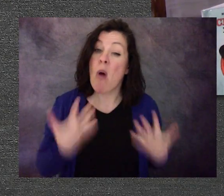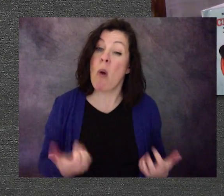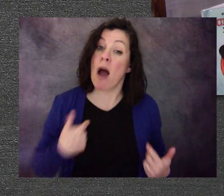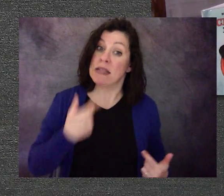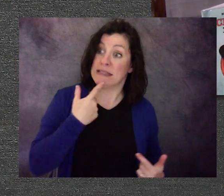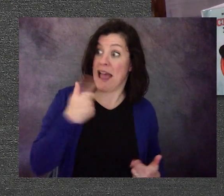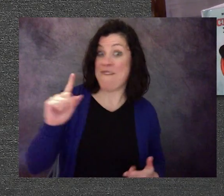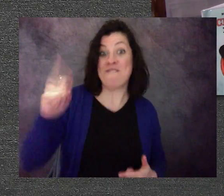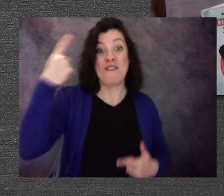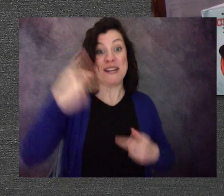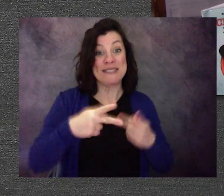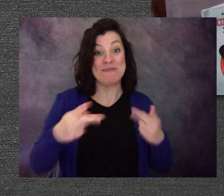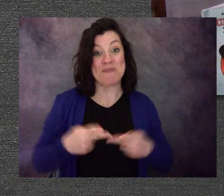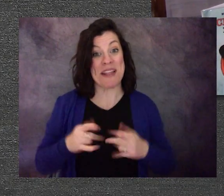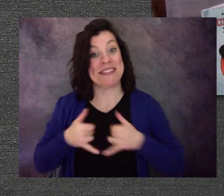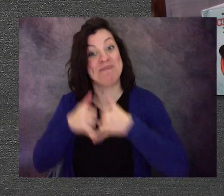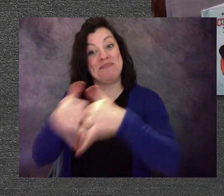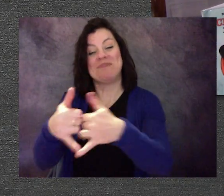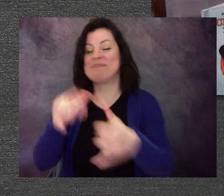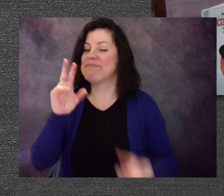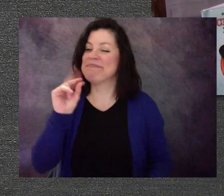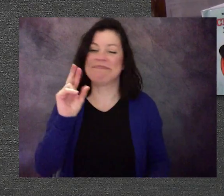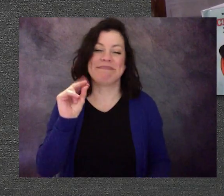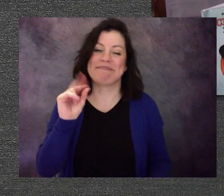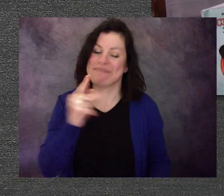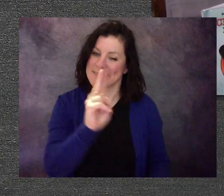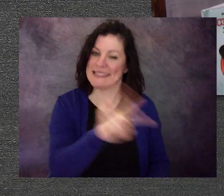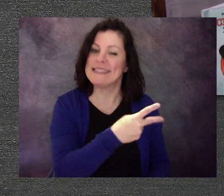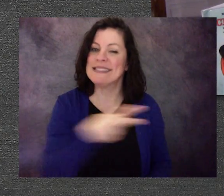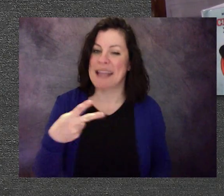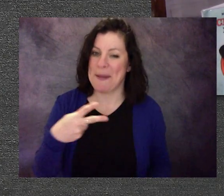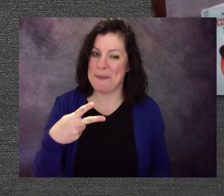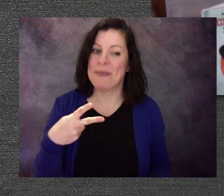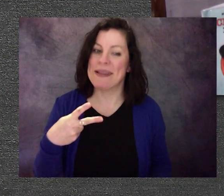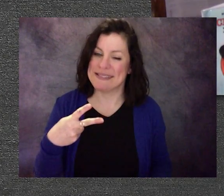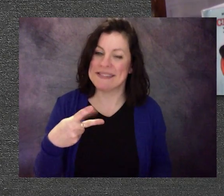he didn't. Oh, it looks like he got second place.